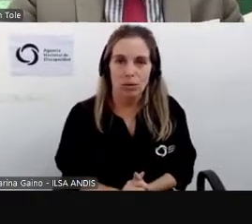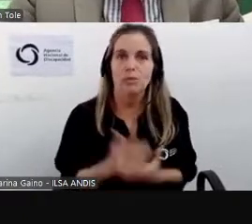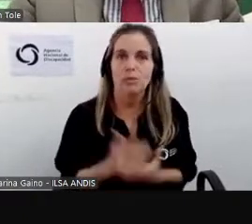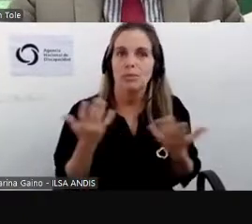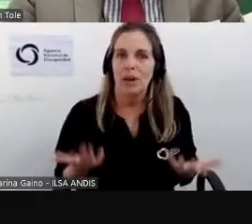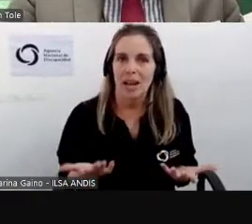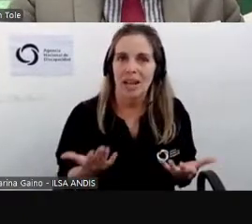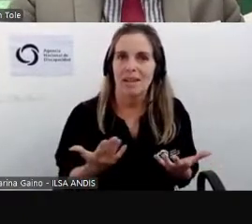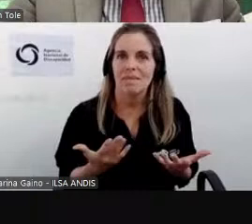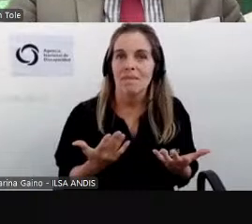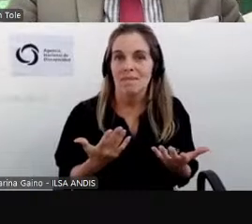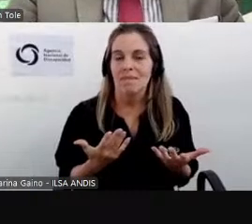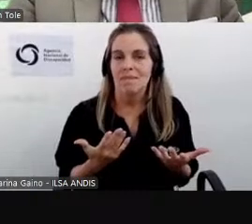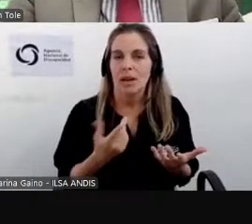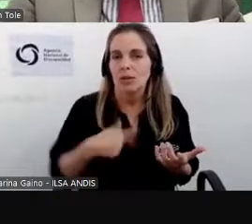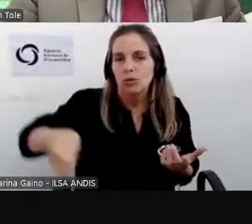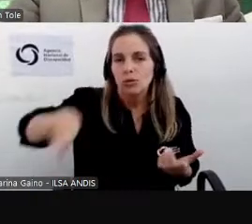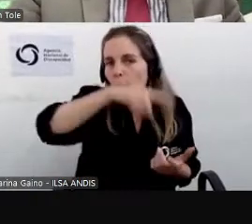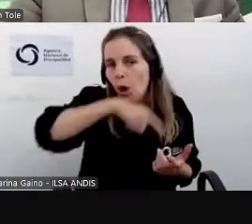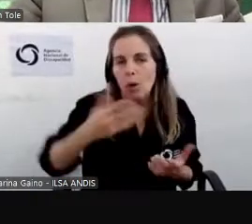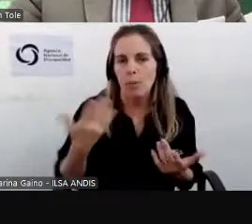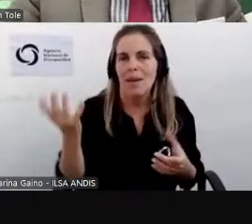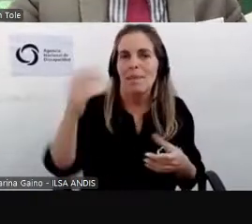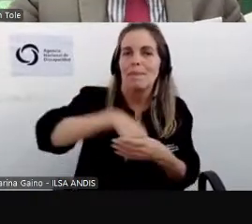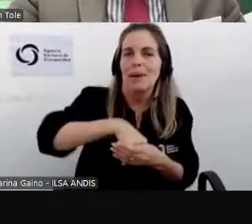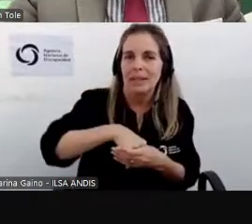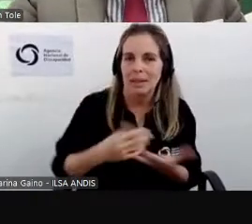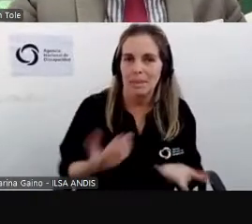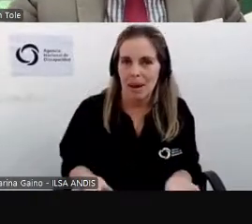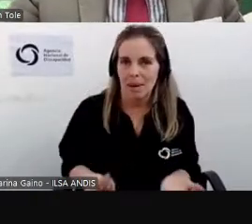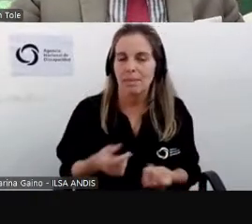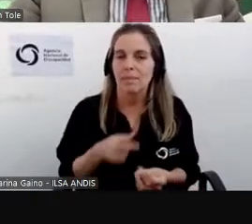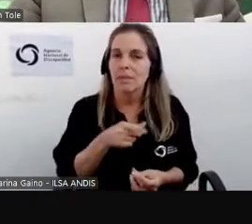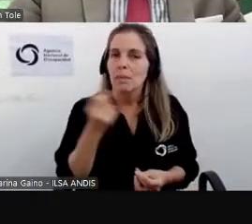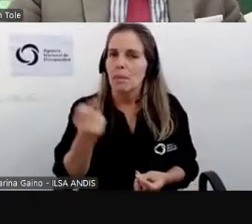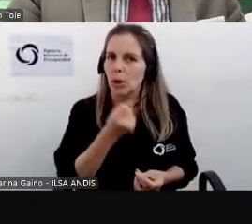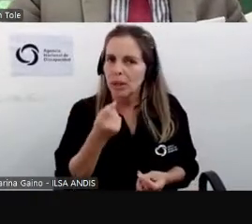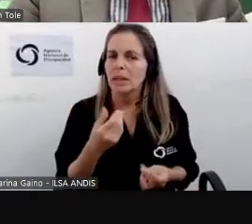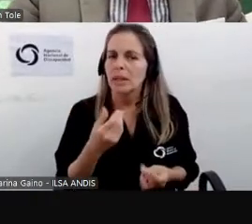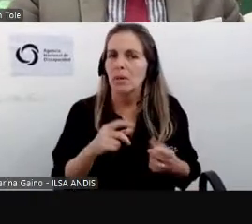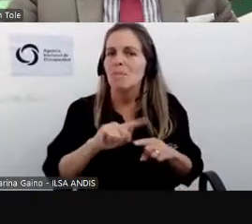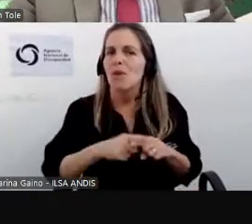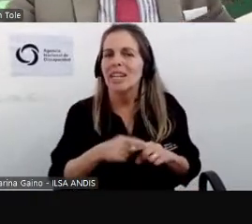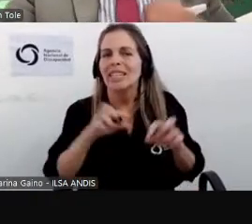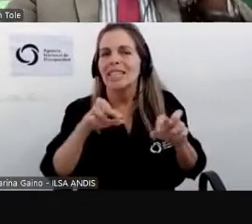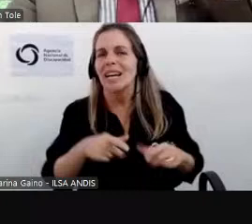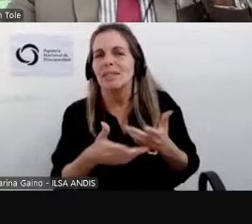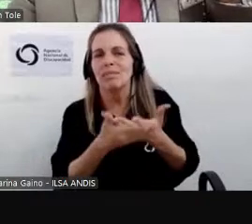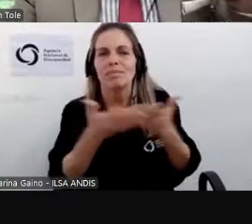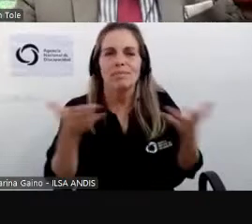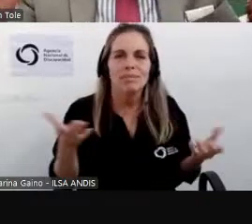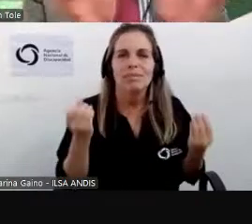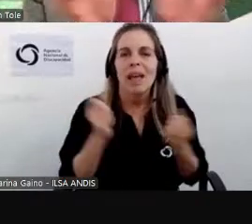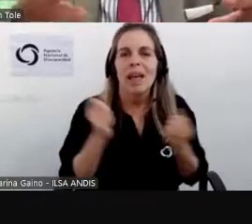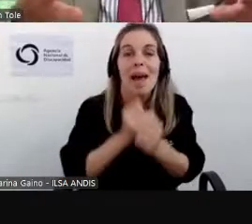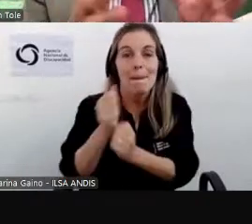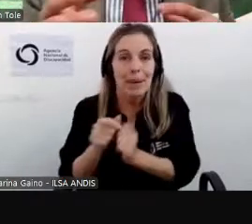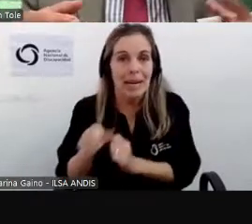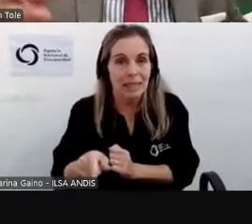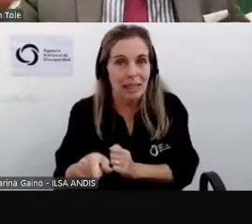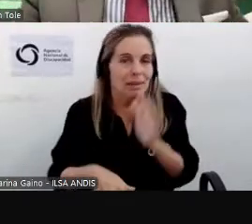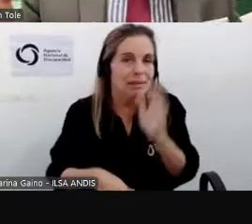human rights and with involvement of the different stakeholders. This is key because most of the